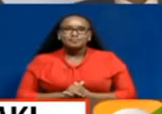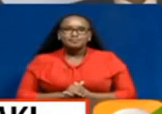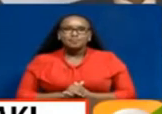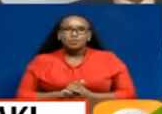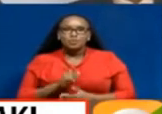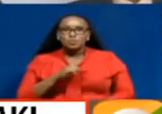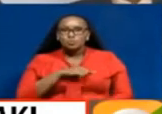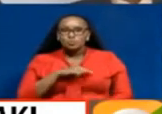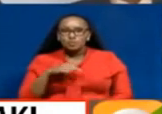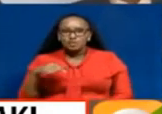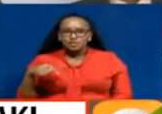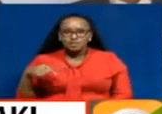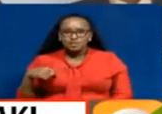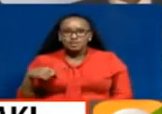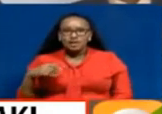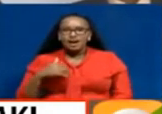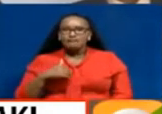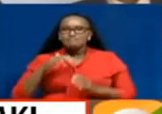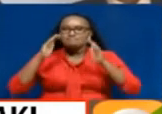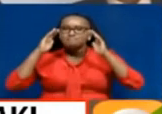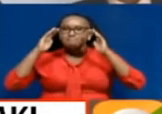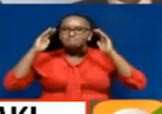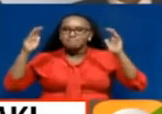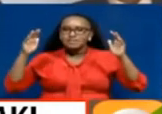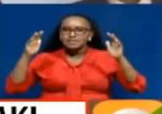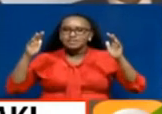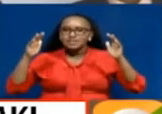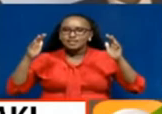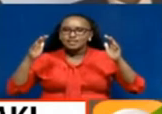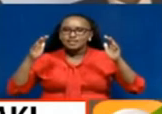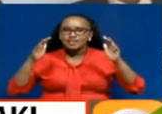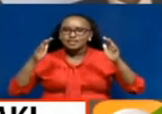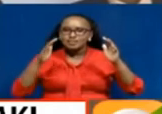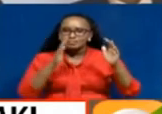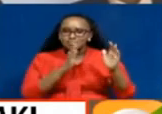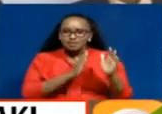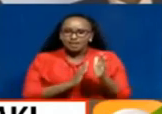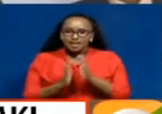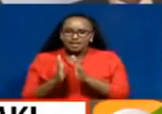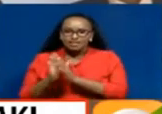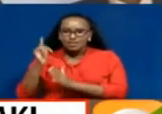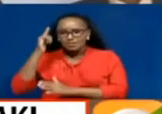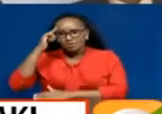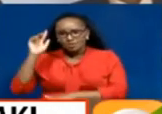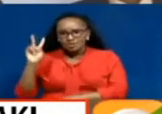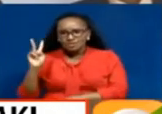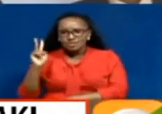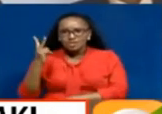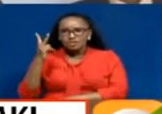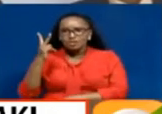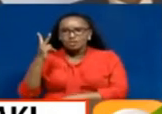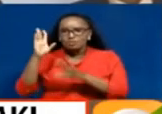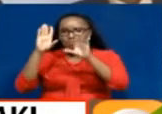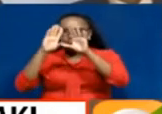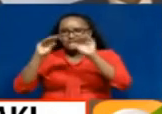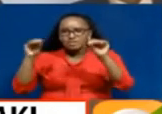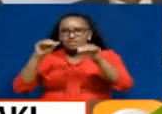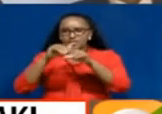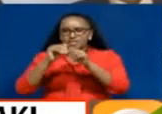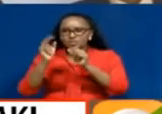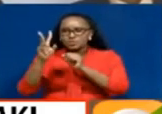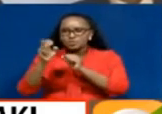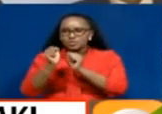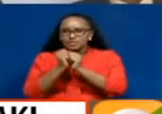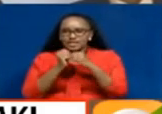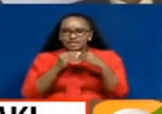we have bid farewell to our second president in